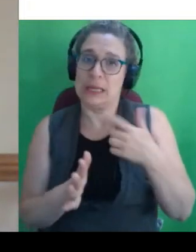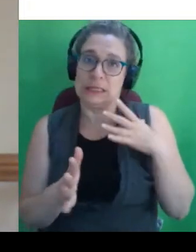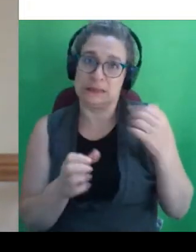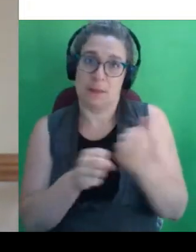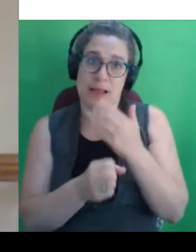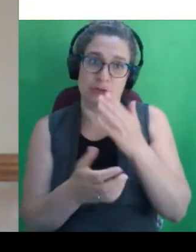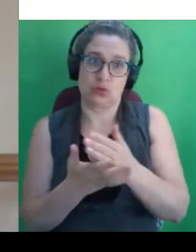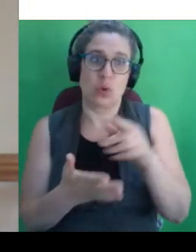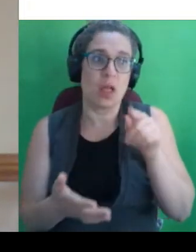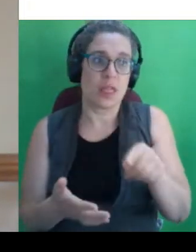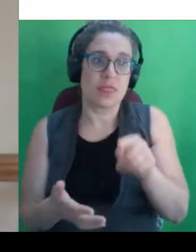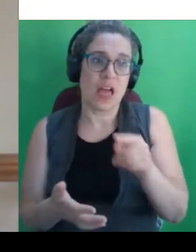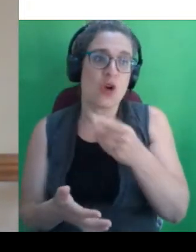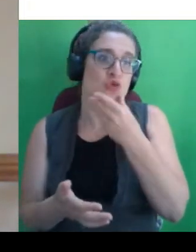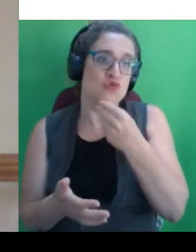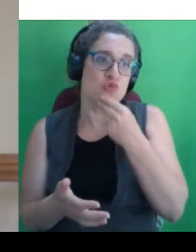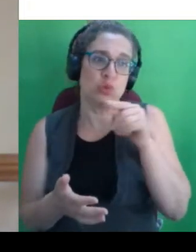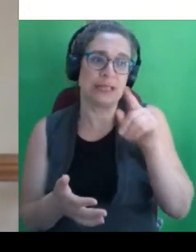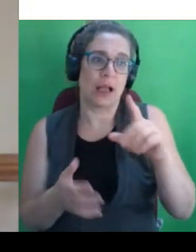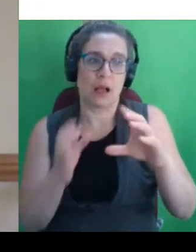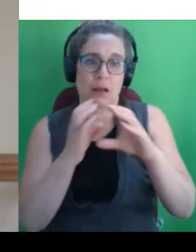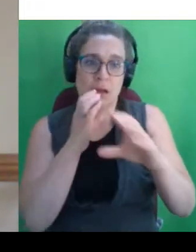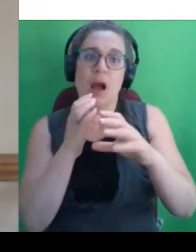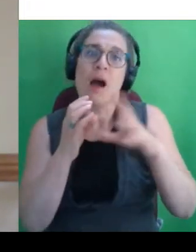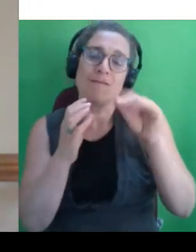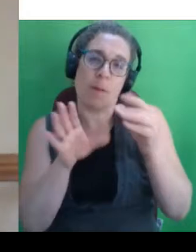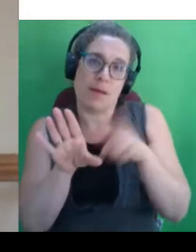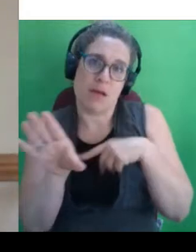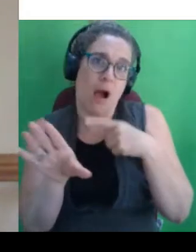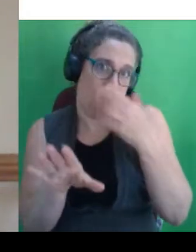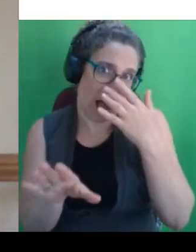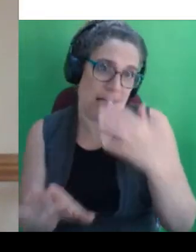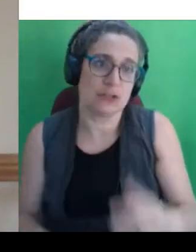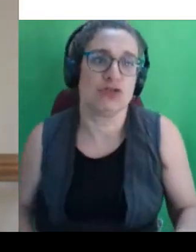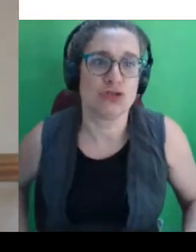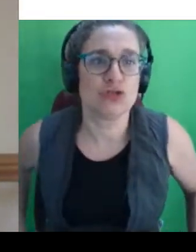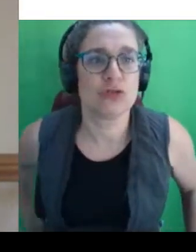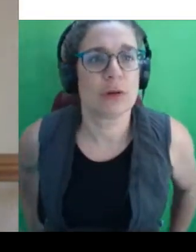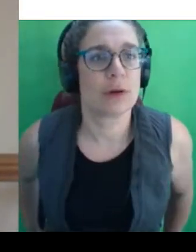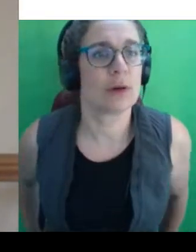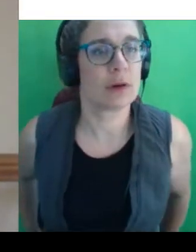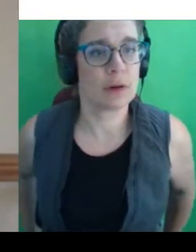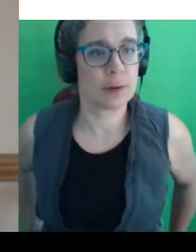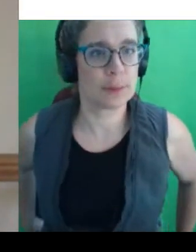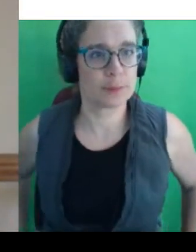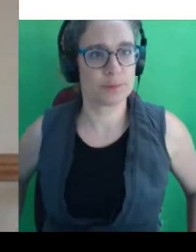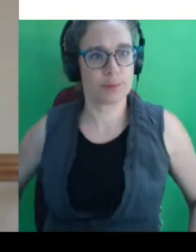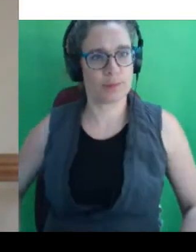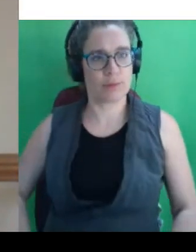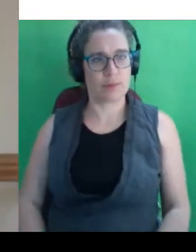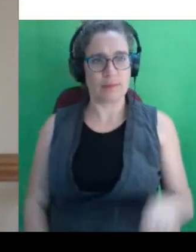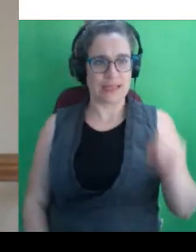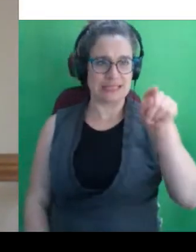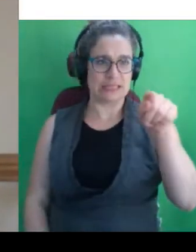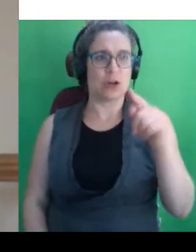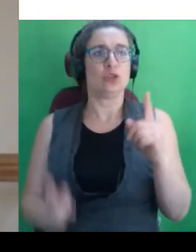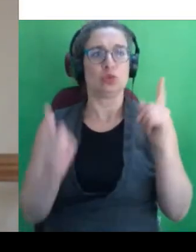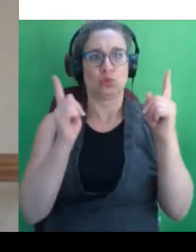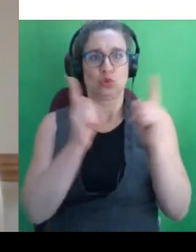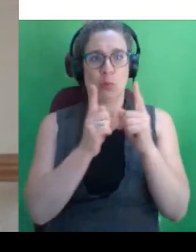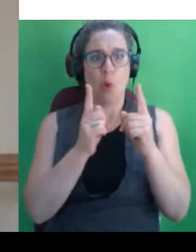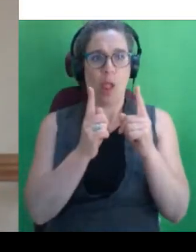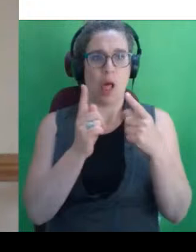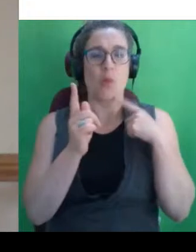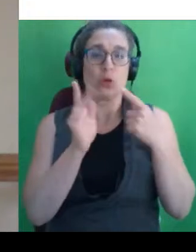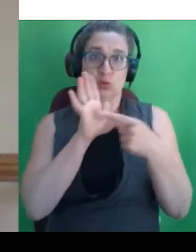a younger age. So if I just go over the small air chamber first. So I'm going to demonstrate the yellow one. The